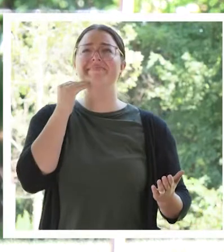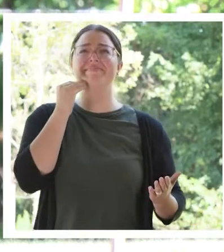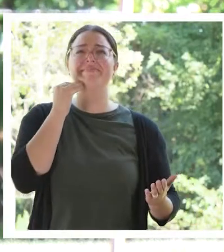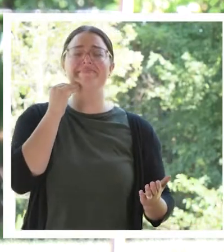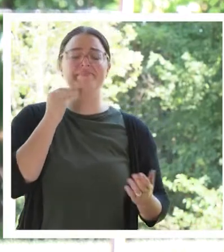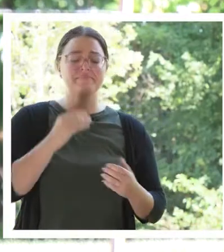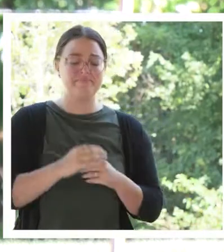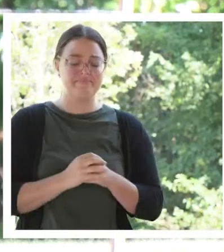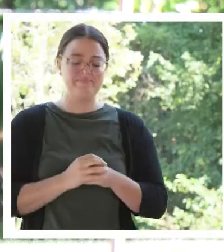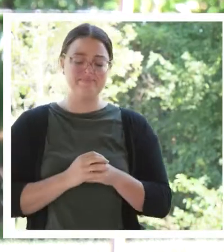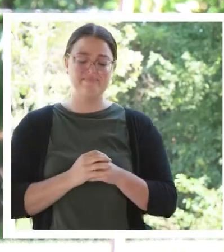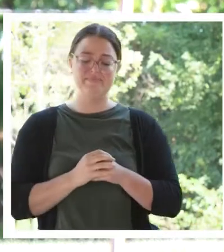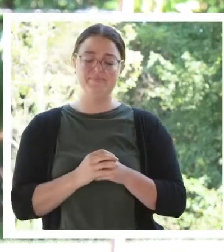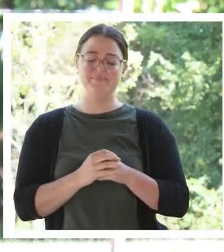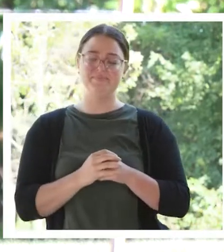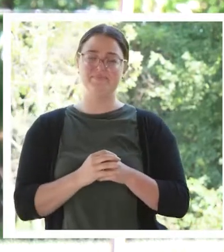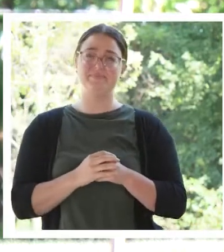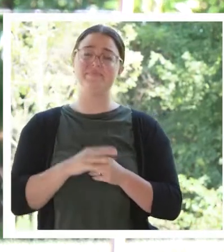on.